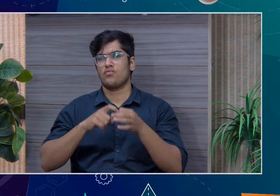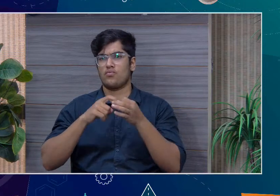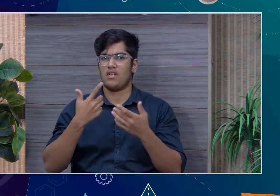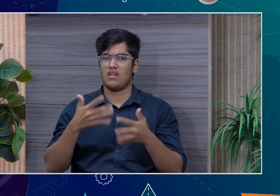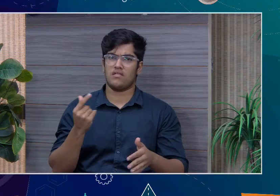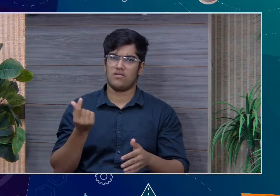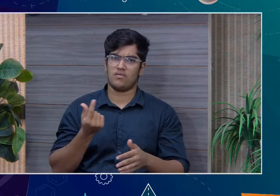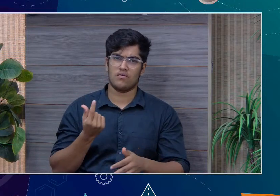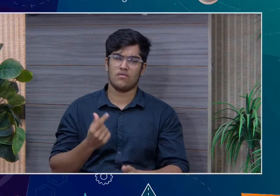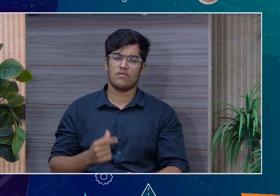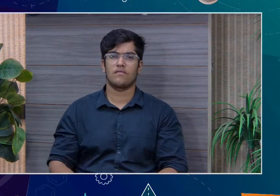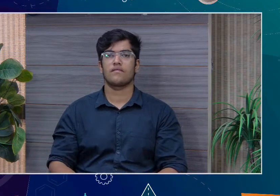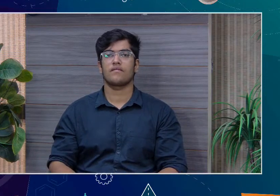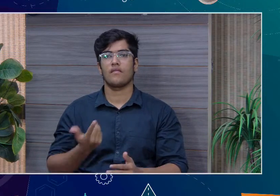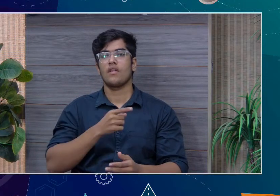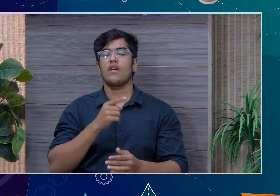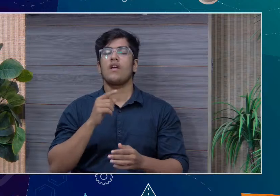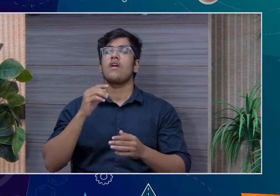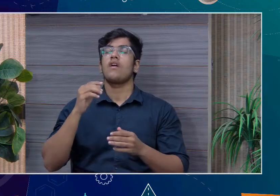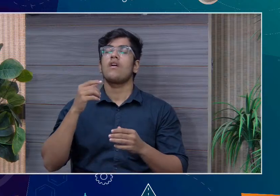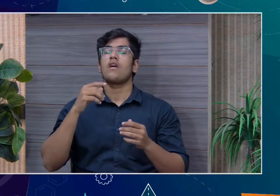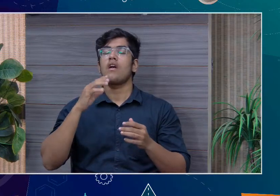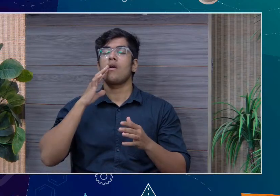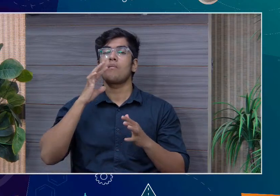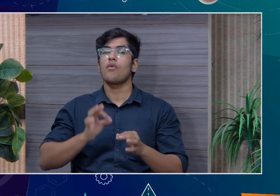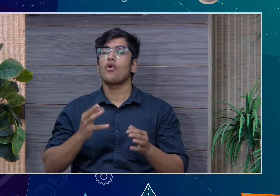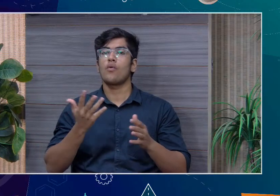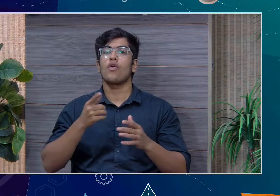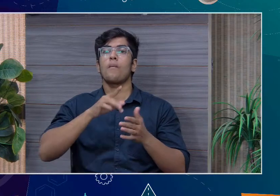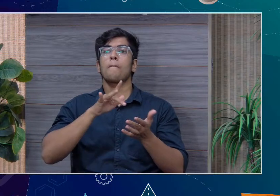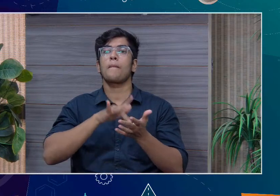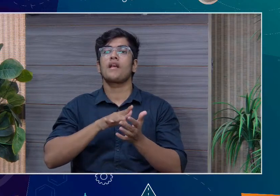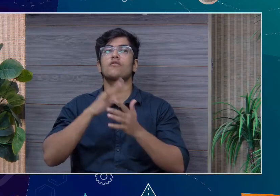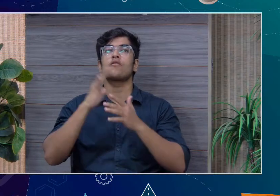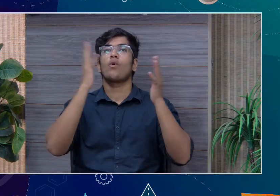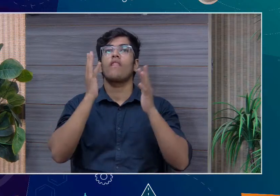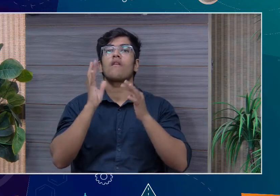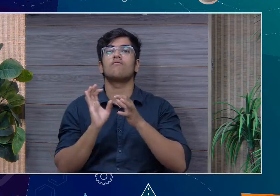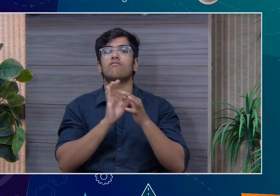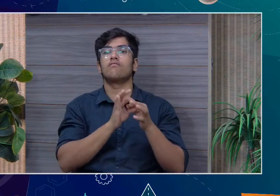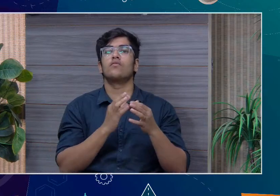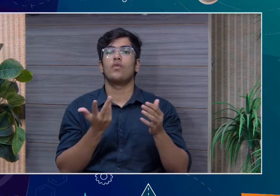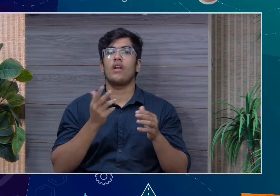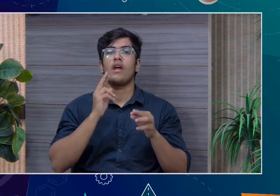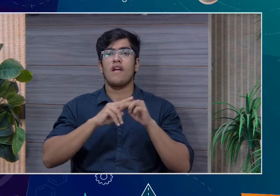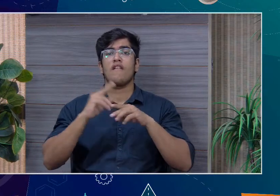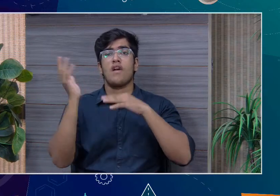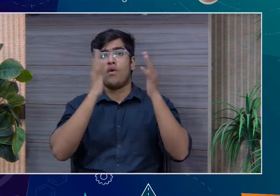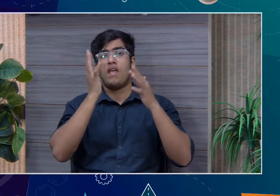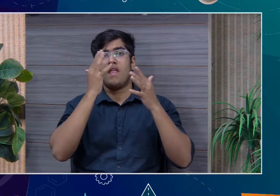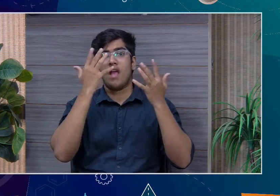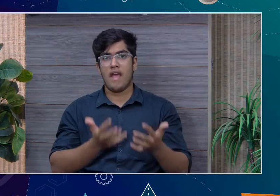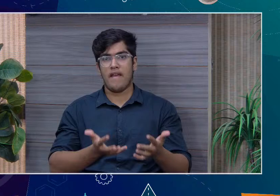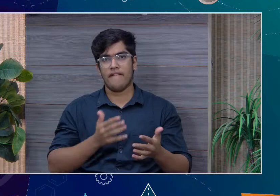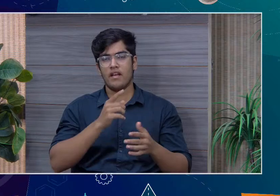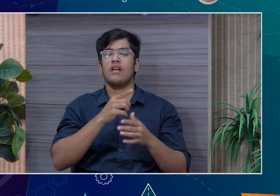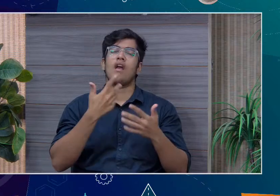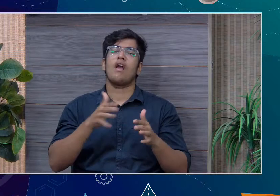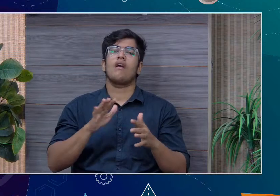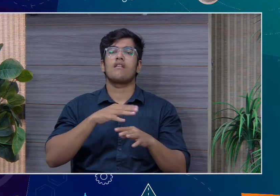use depending upon the weather conditions of the place. Okay. Any kind of material can be used.